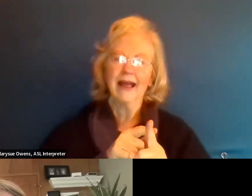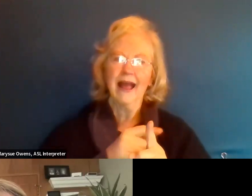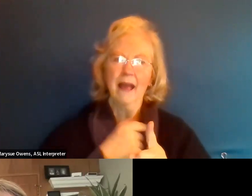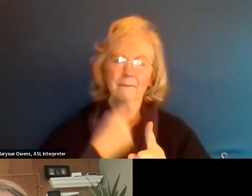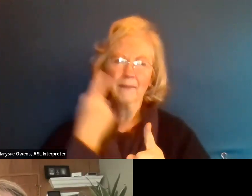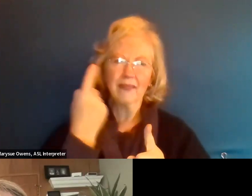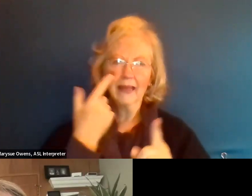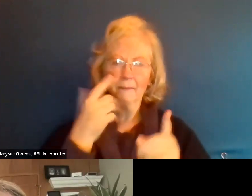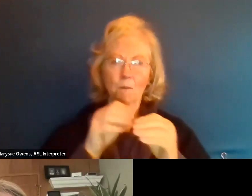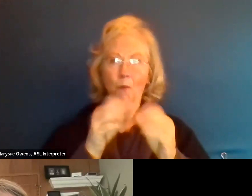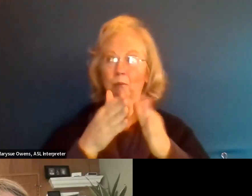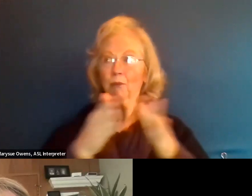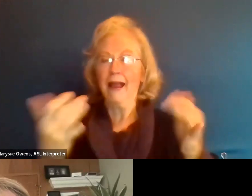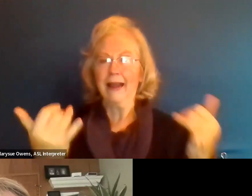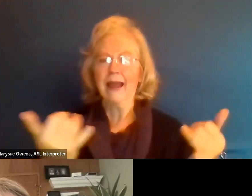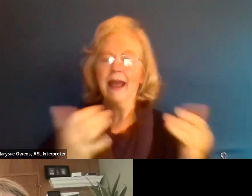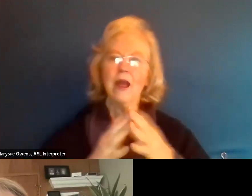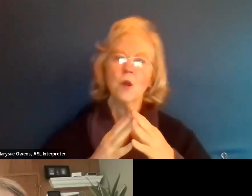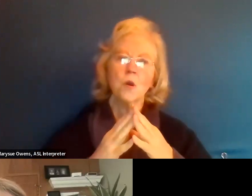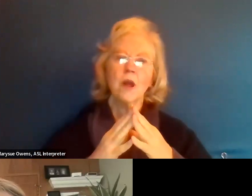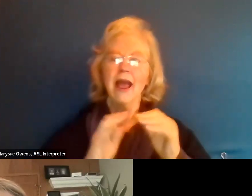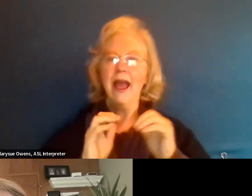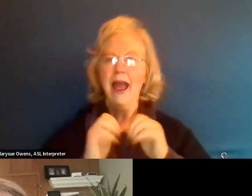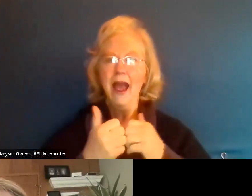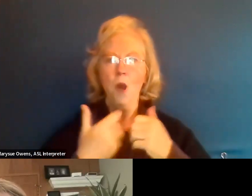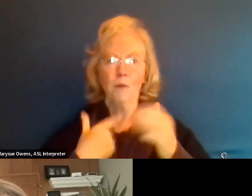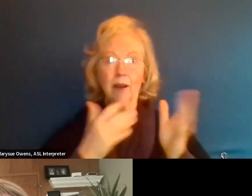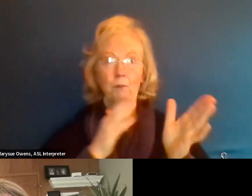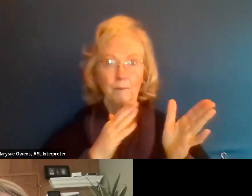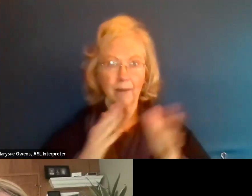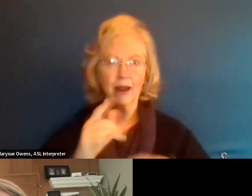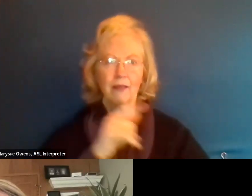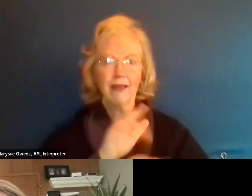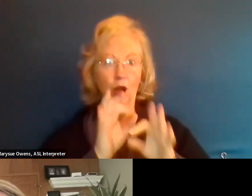of broadly in terms of how do you prepare an interpreter for a